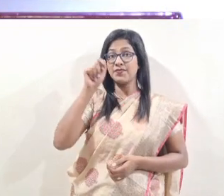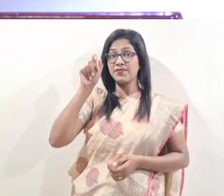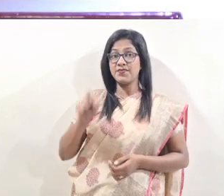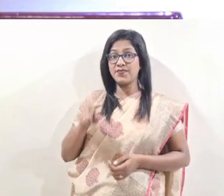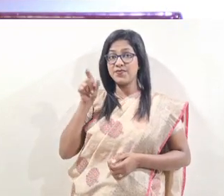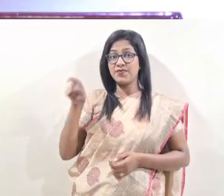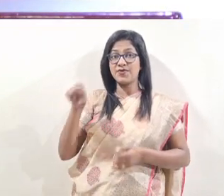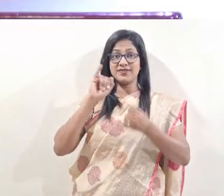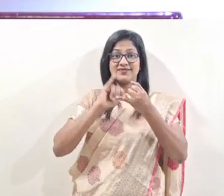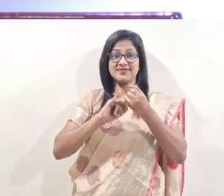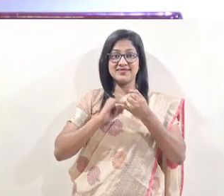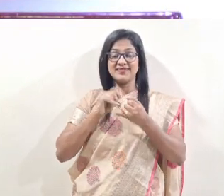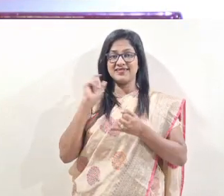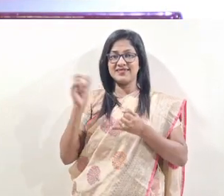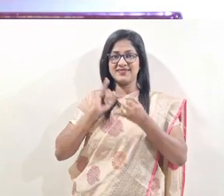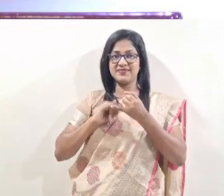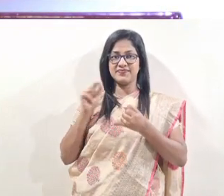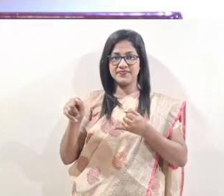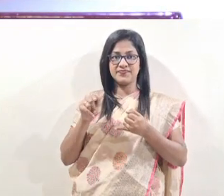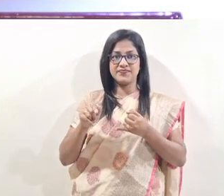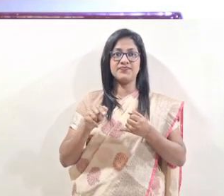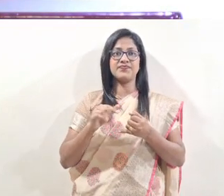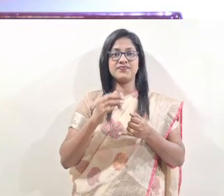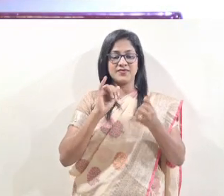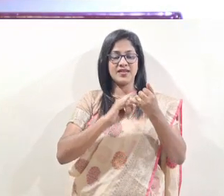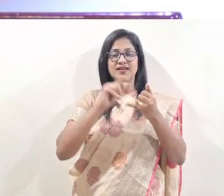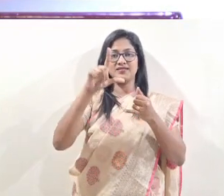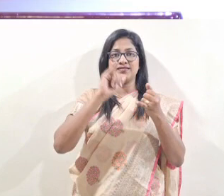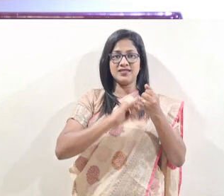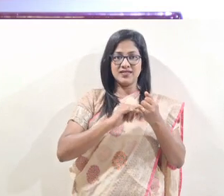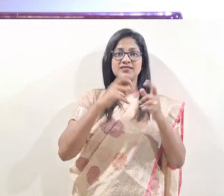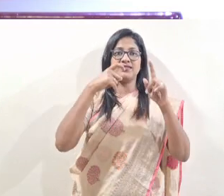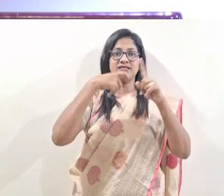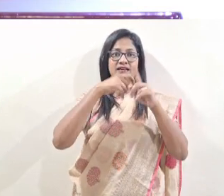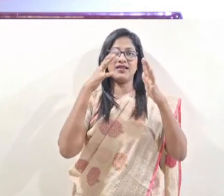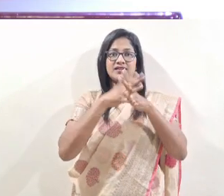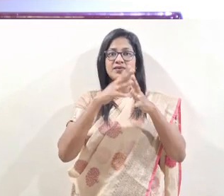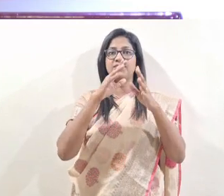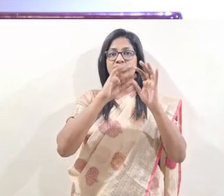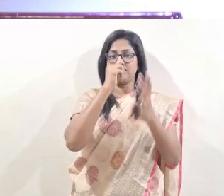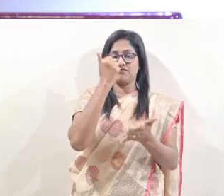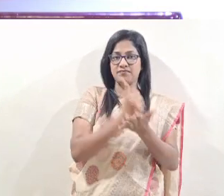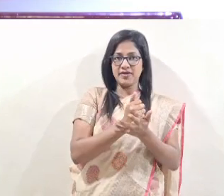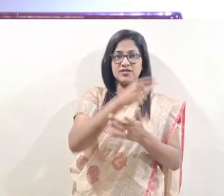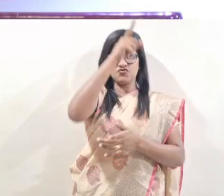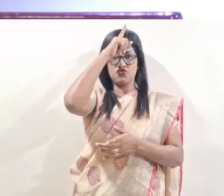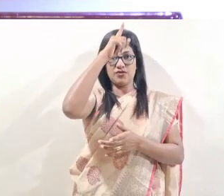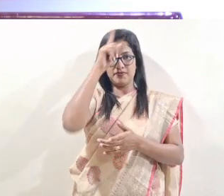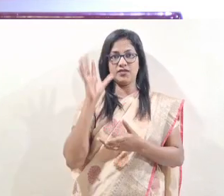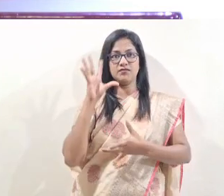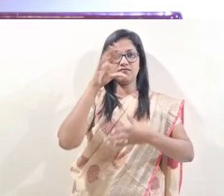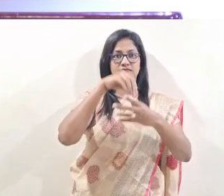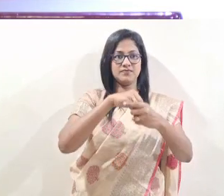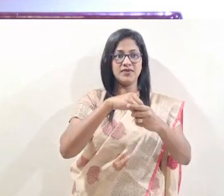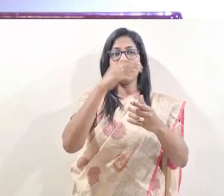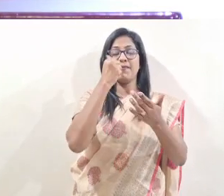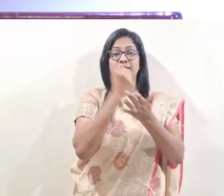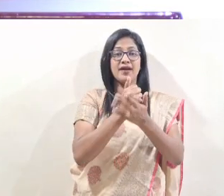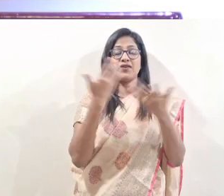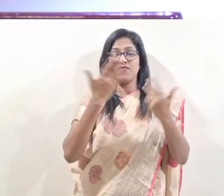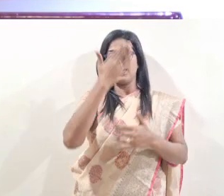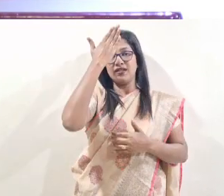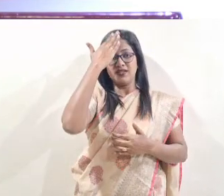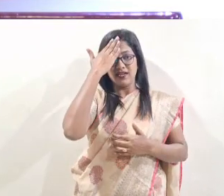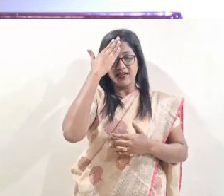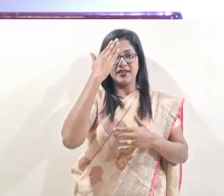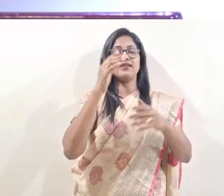Dr. Sinha is currently on external assignment to KfW Development Bank, Germany. He supports banks lending in the urban development,